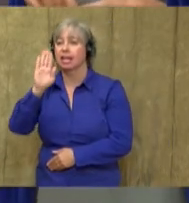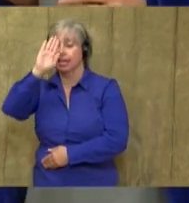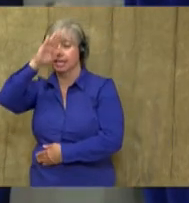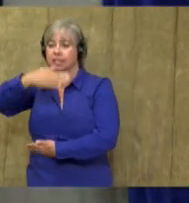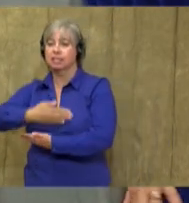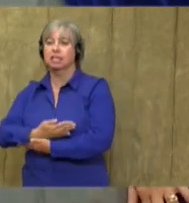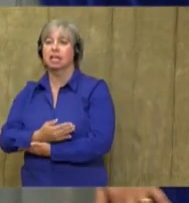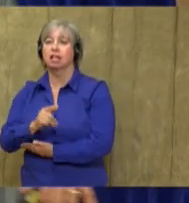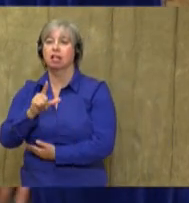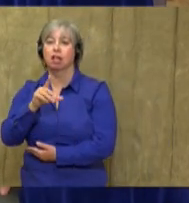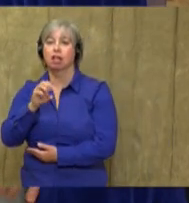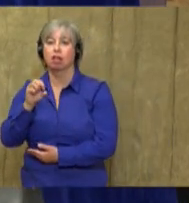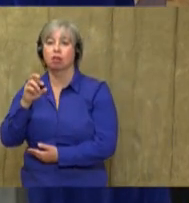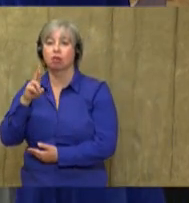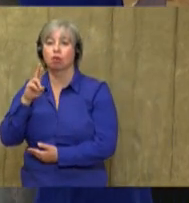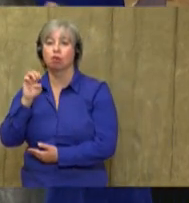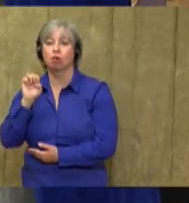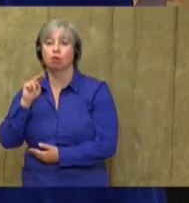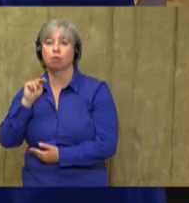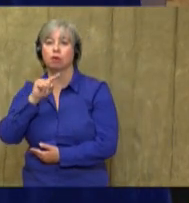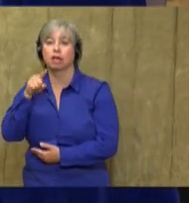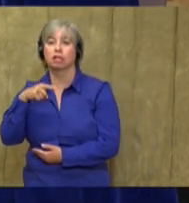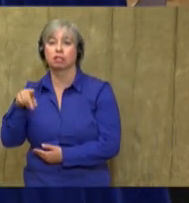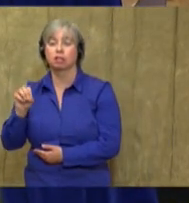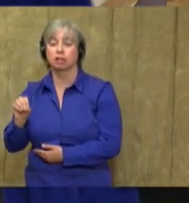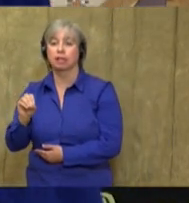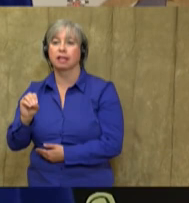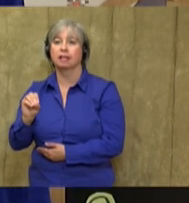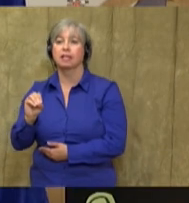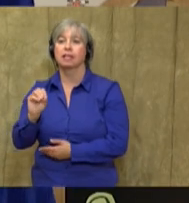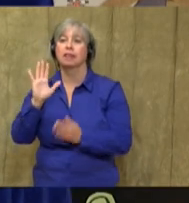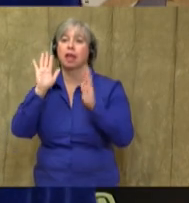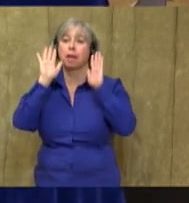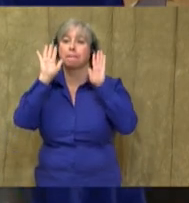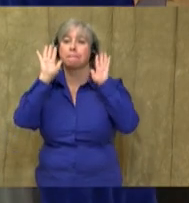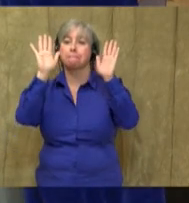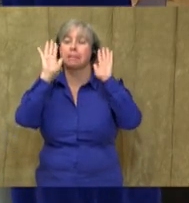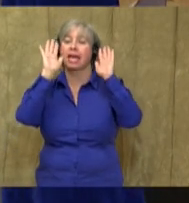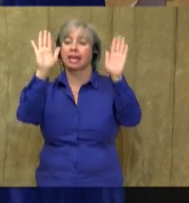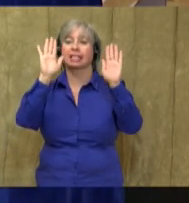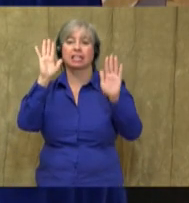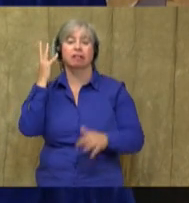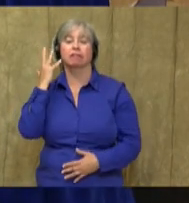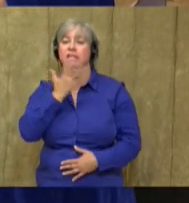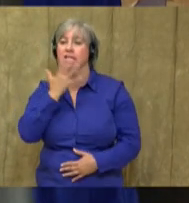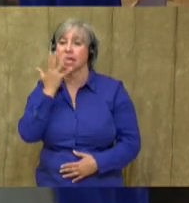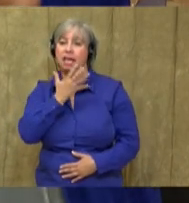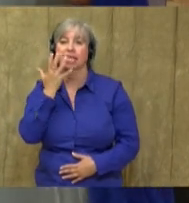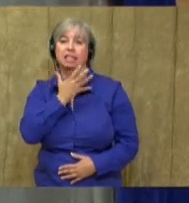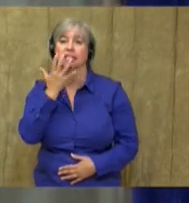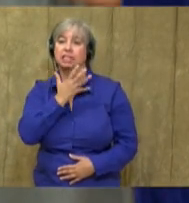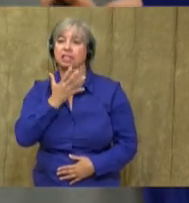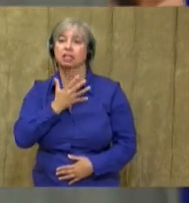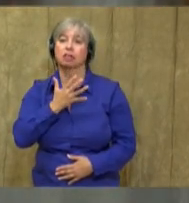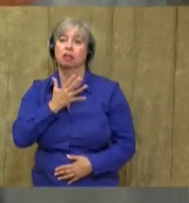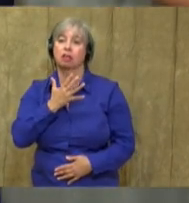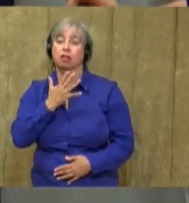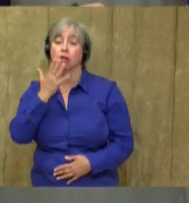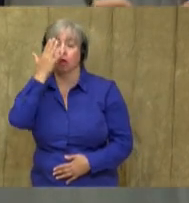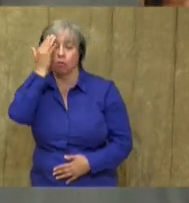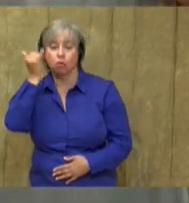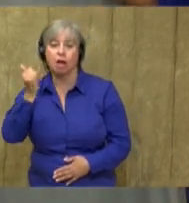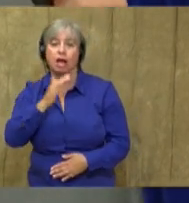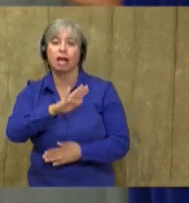Lorenzo. Lorenzo is going to be known as Lorenzo the Magnificent because of all the great things that he's going to